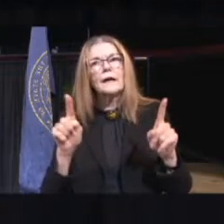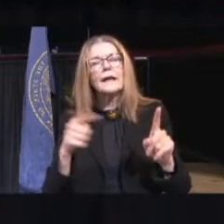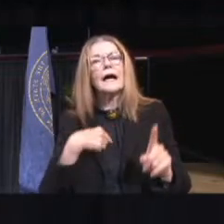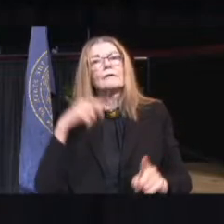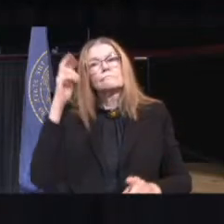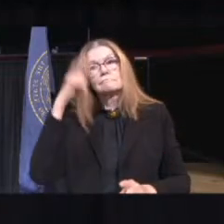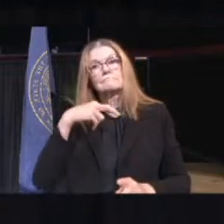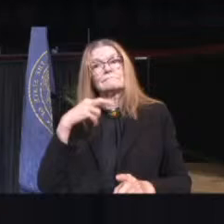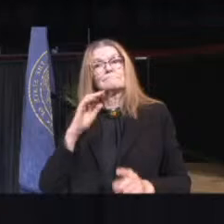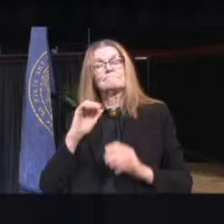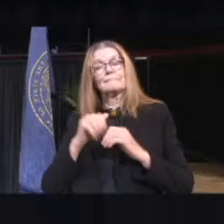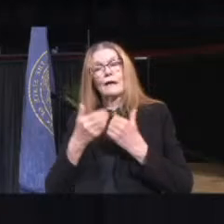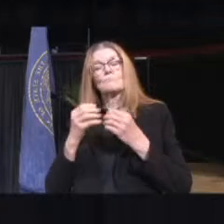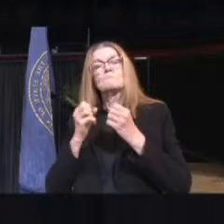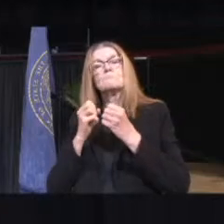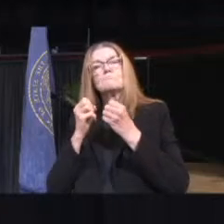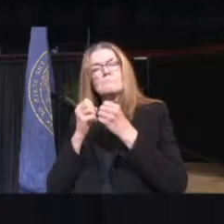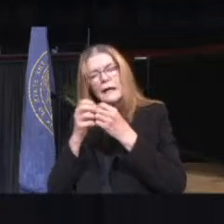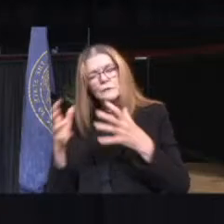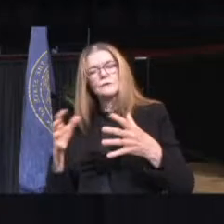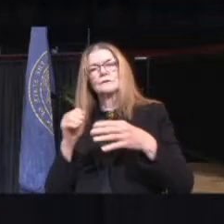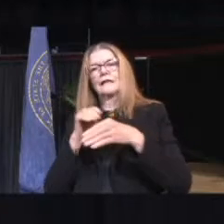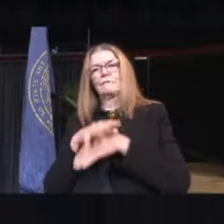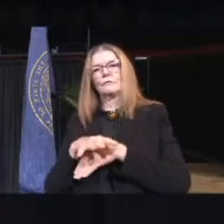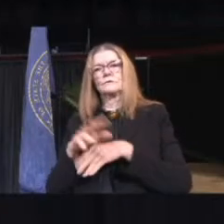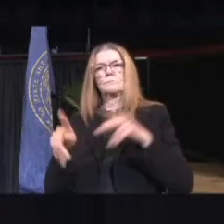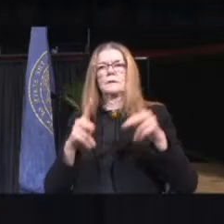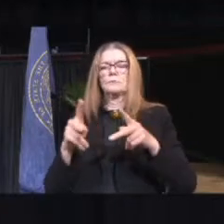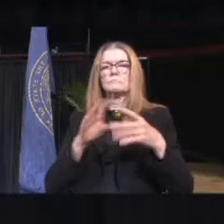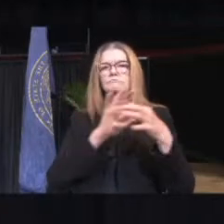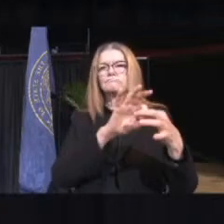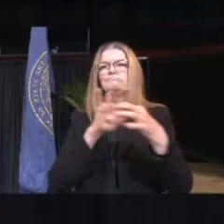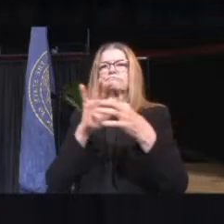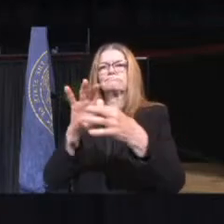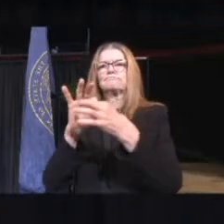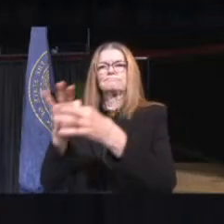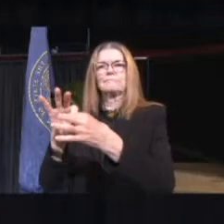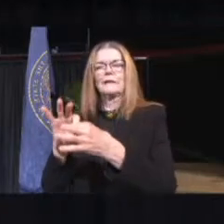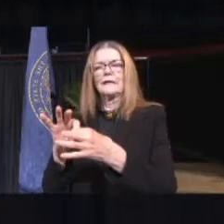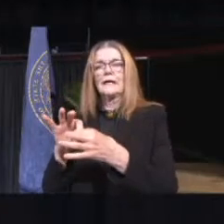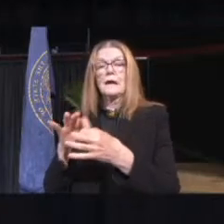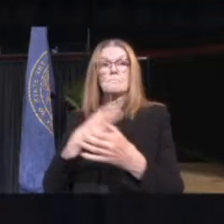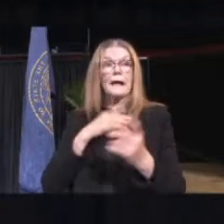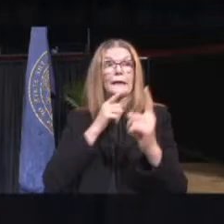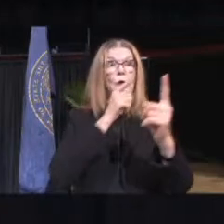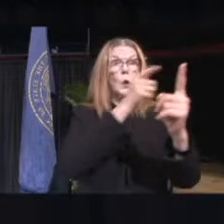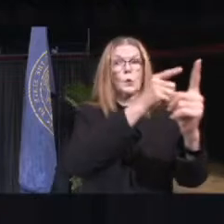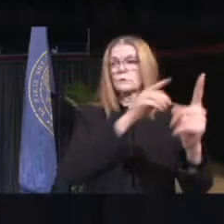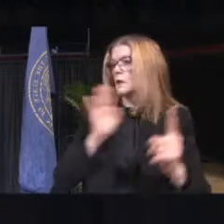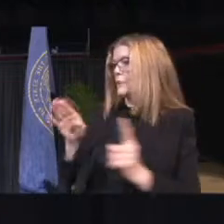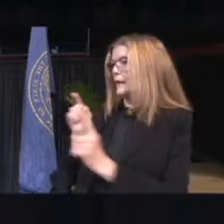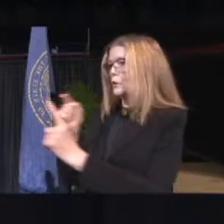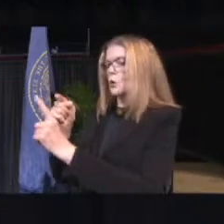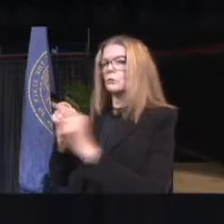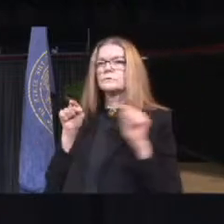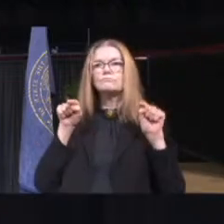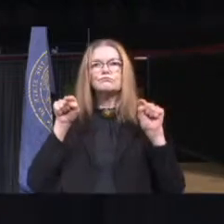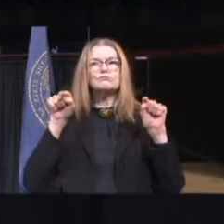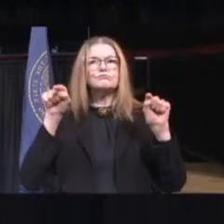well-being. There is something special about striving towards similar goals alongside your peers, even if they aren't